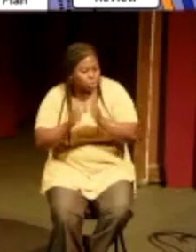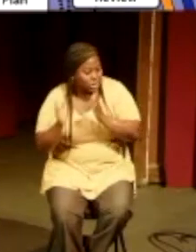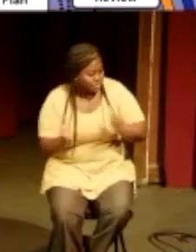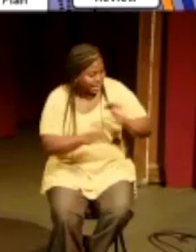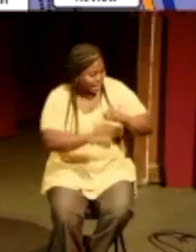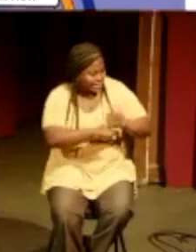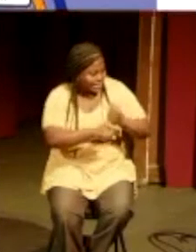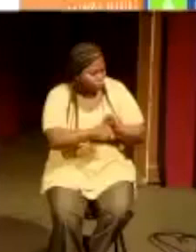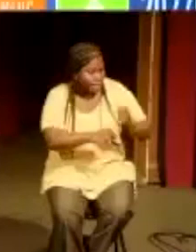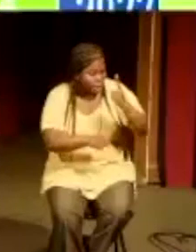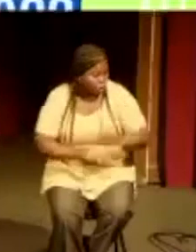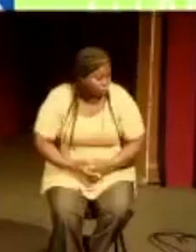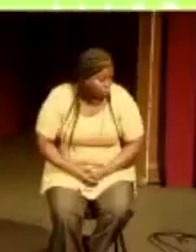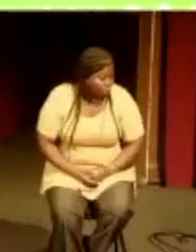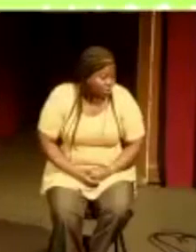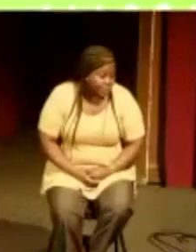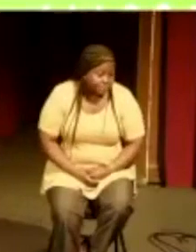year.